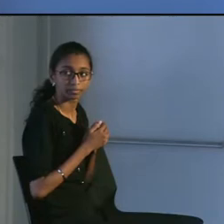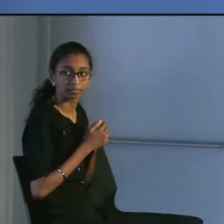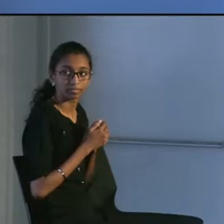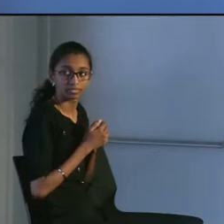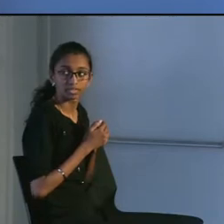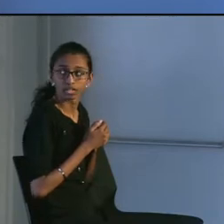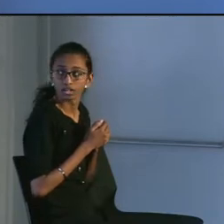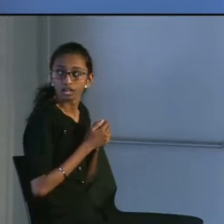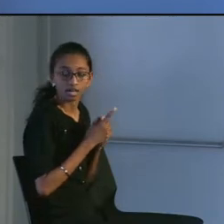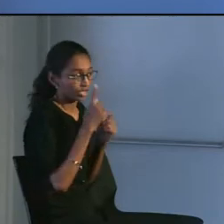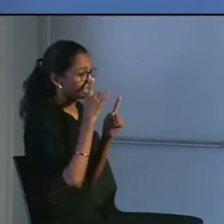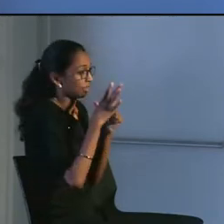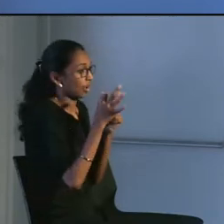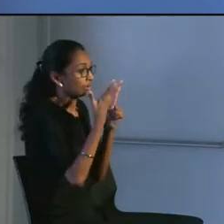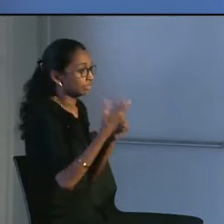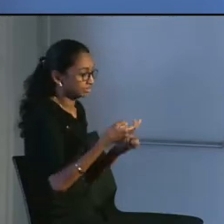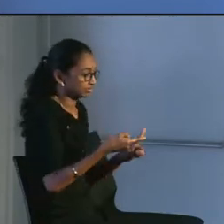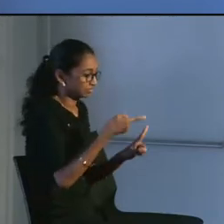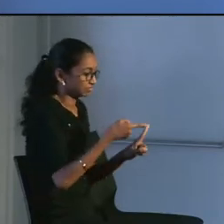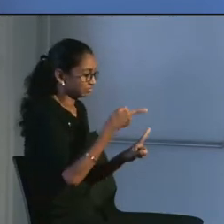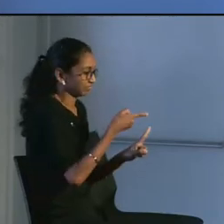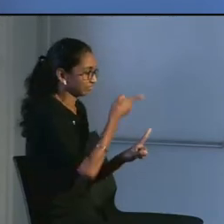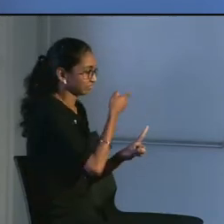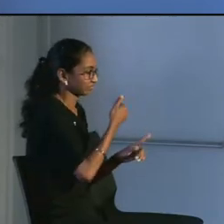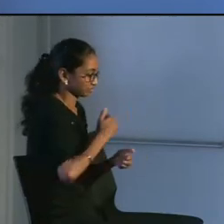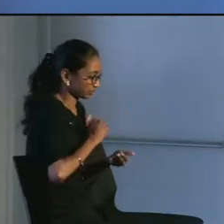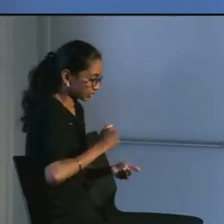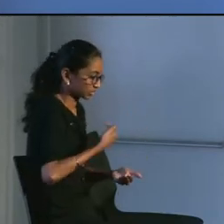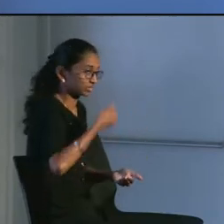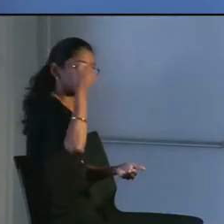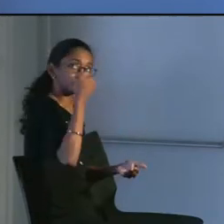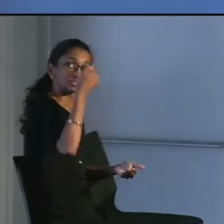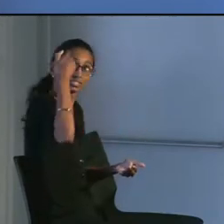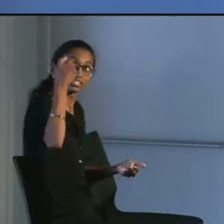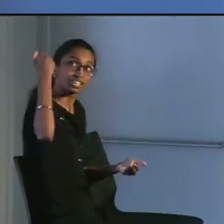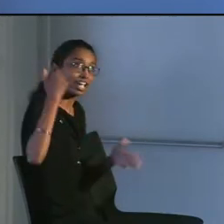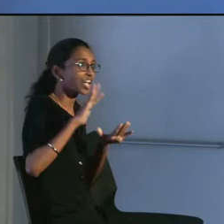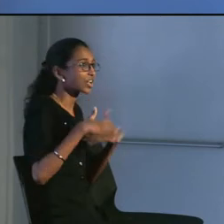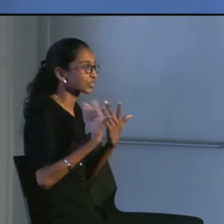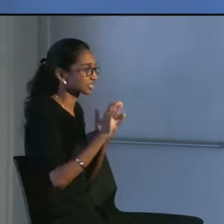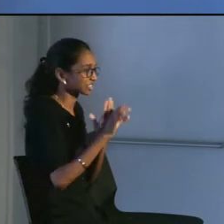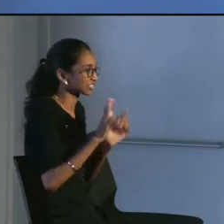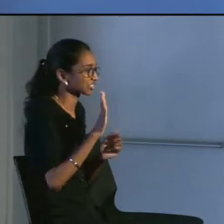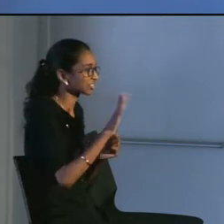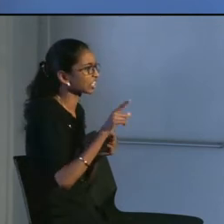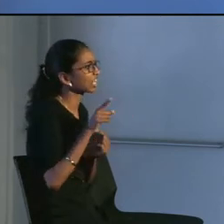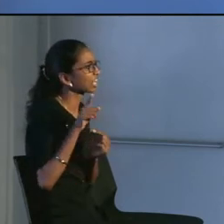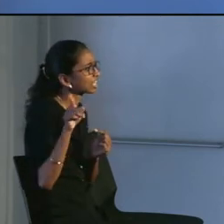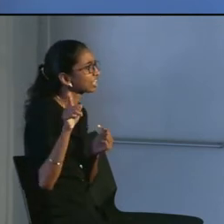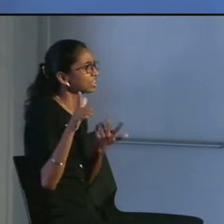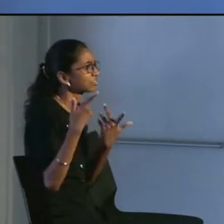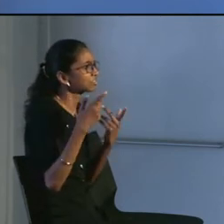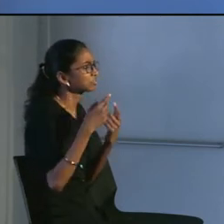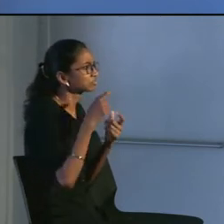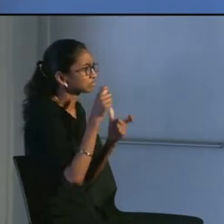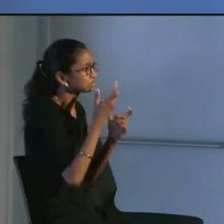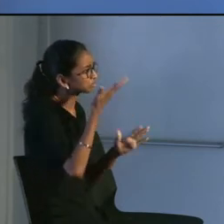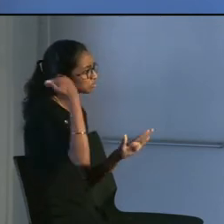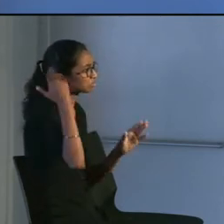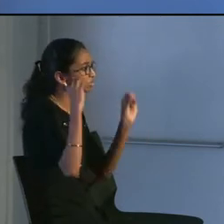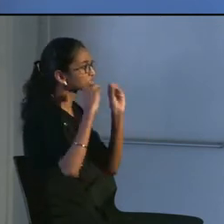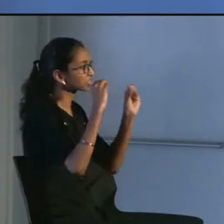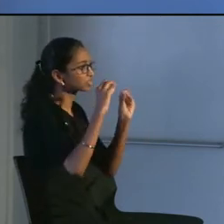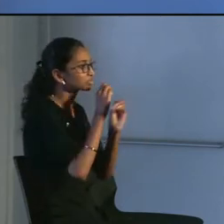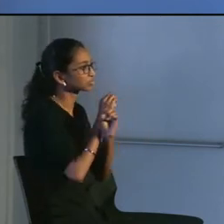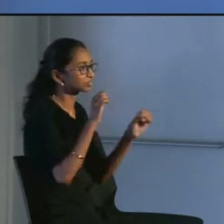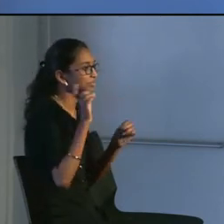a cross-generational solidarity, which again was something that was not thought about too much in the early years